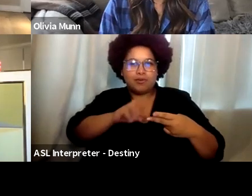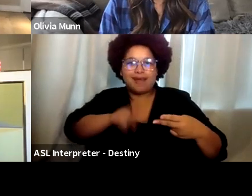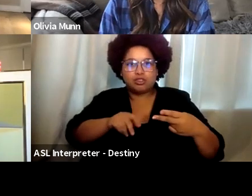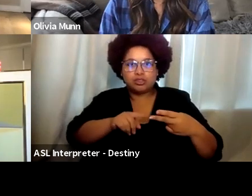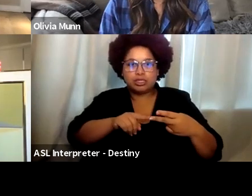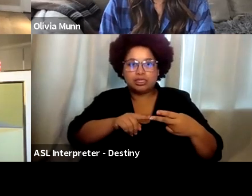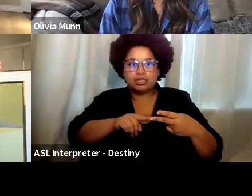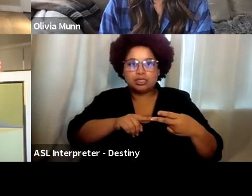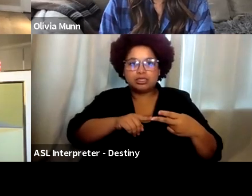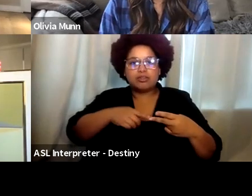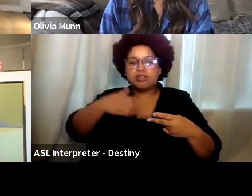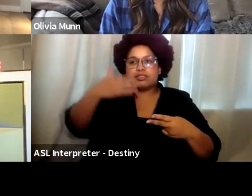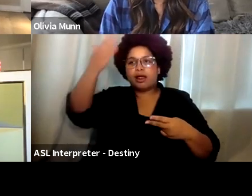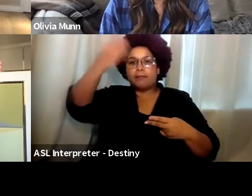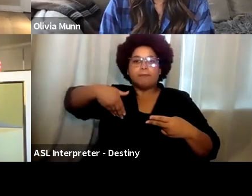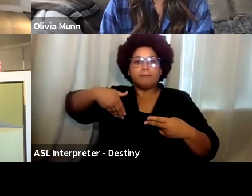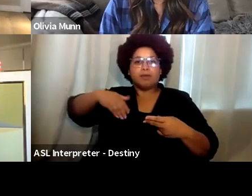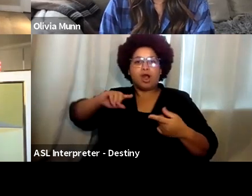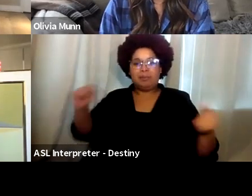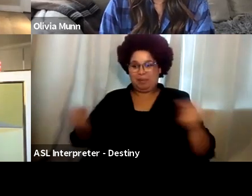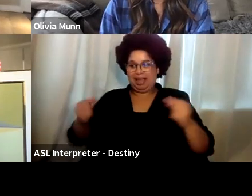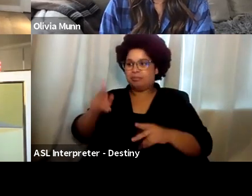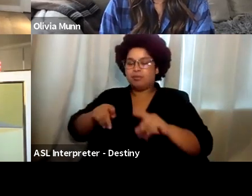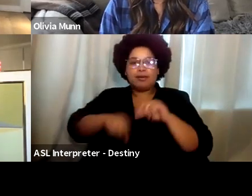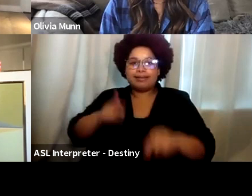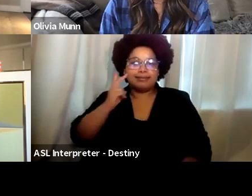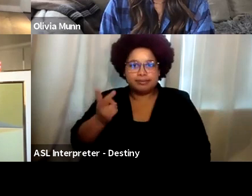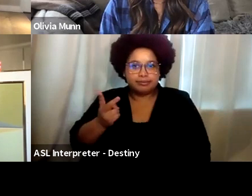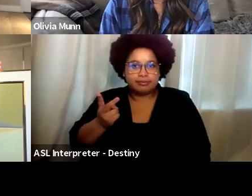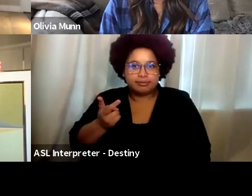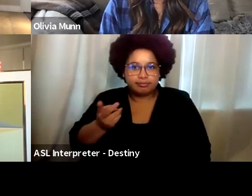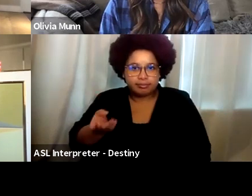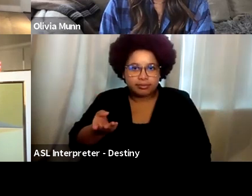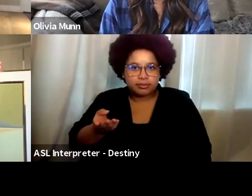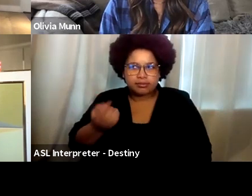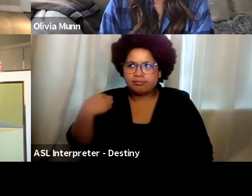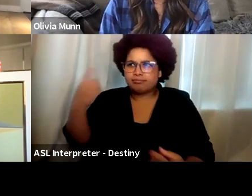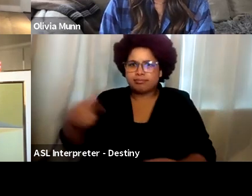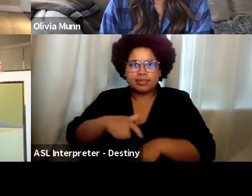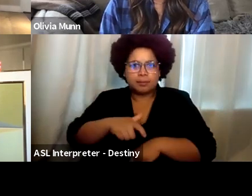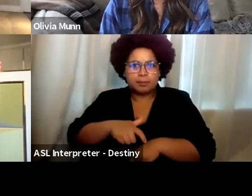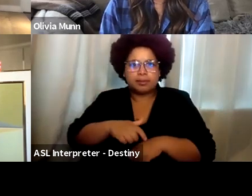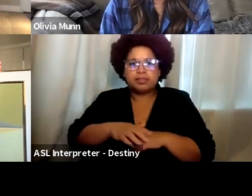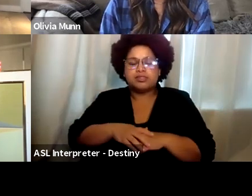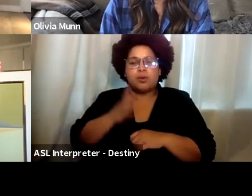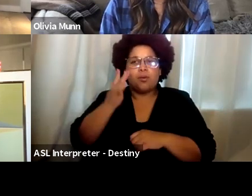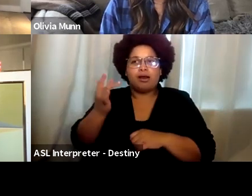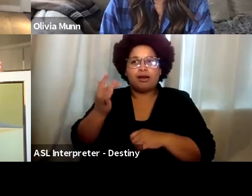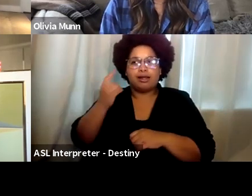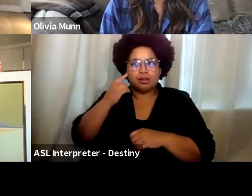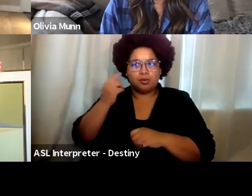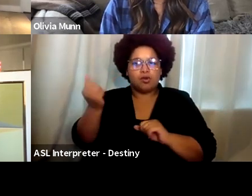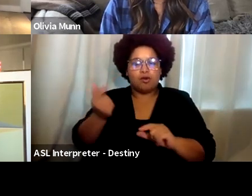is the sheer invisibility of our pain for all of that time. And that's why we all, I think, feel so strongly